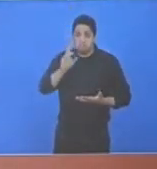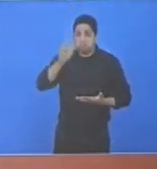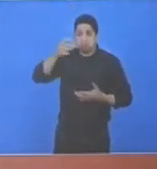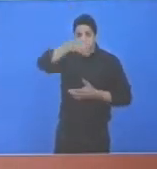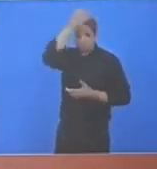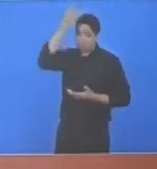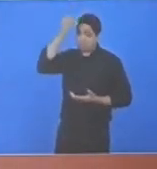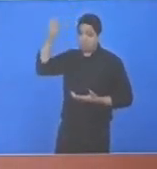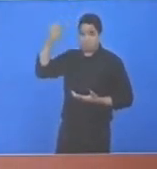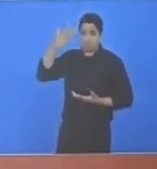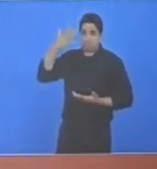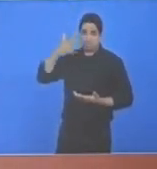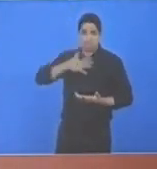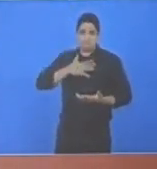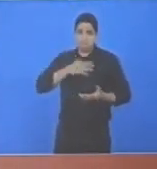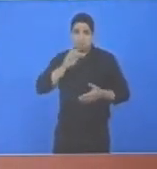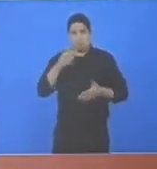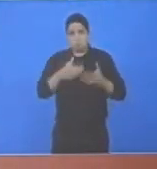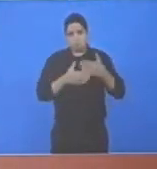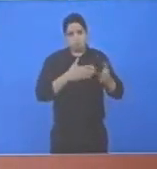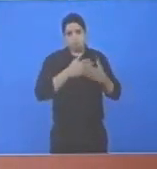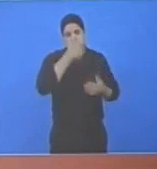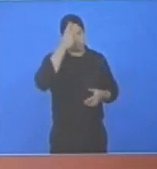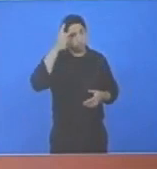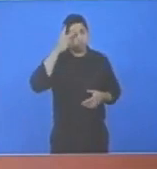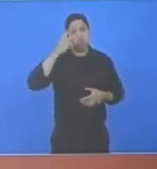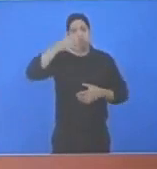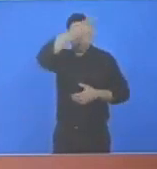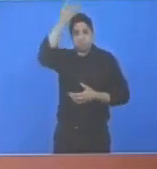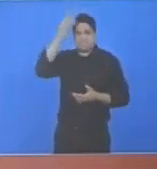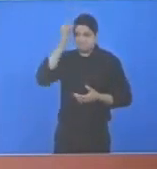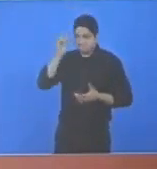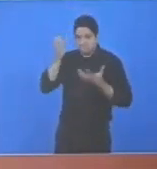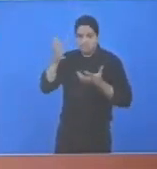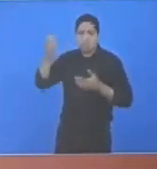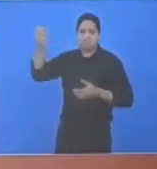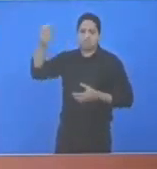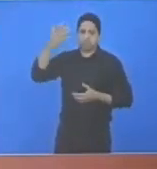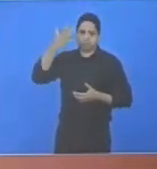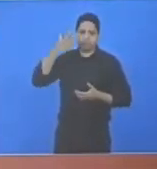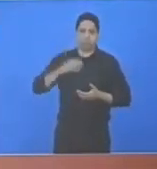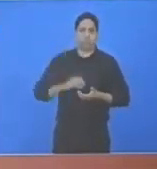Spirit. And whoever is connected will find out the treasure.